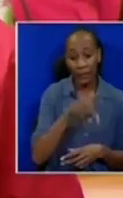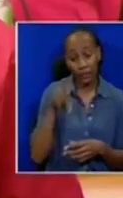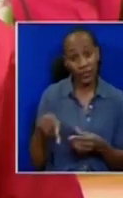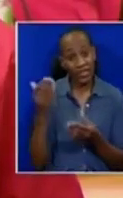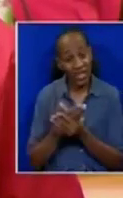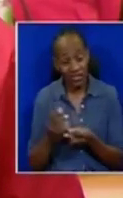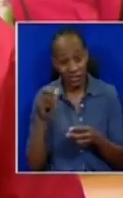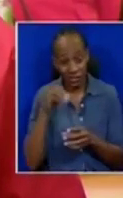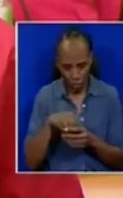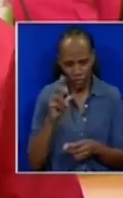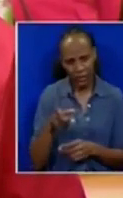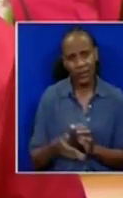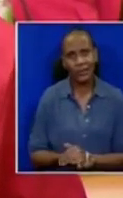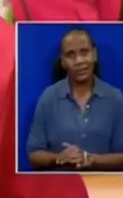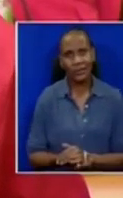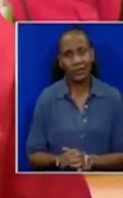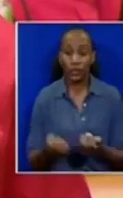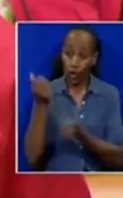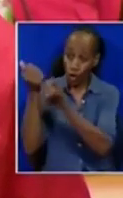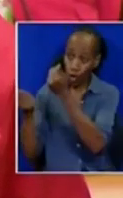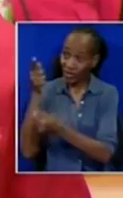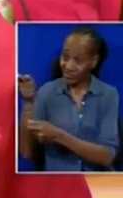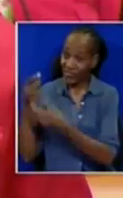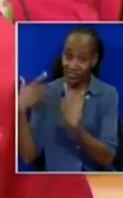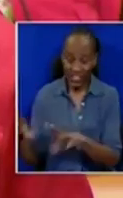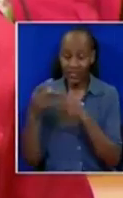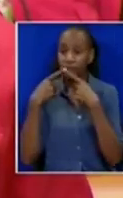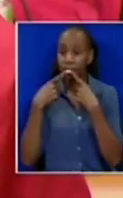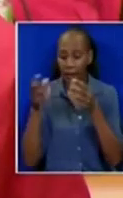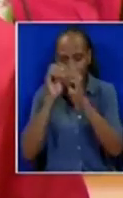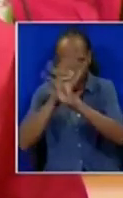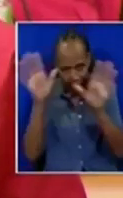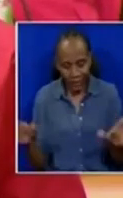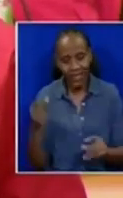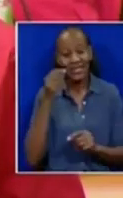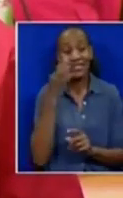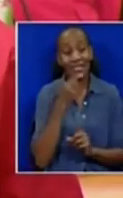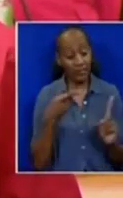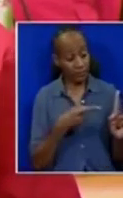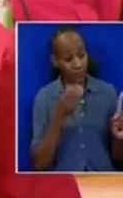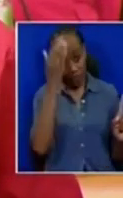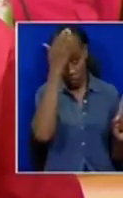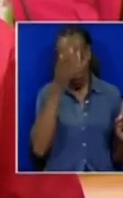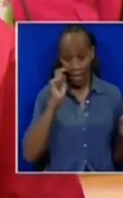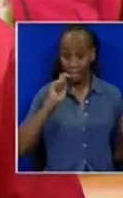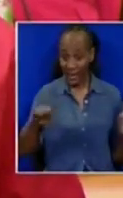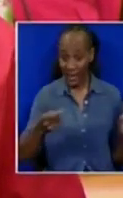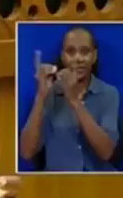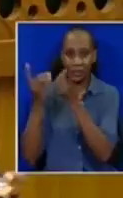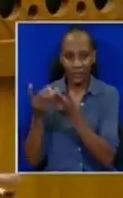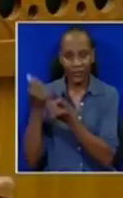Protector's case, which the court was verity that he must pay from his personal